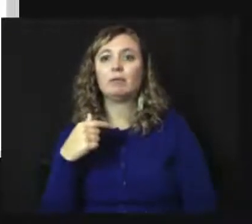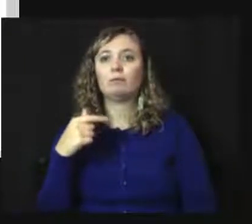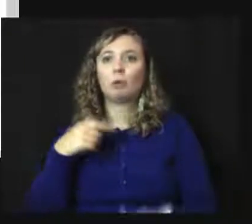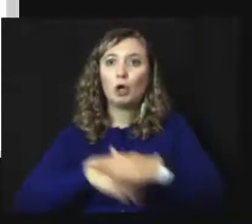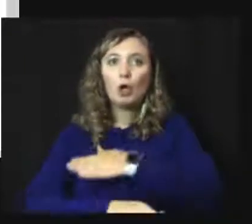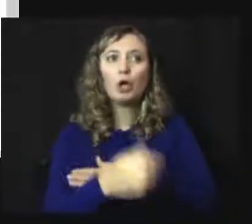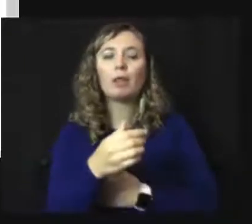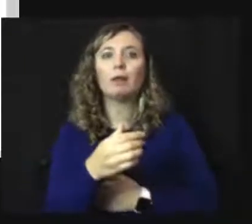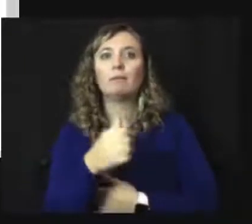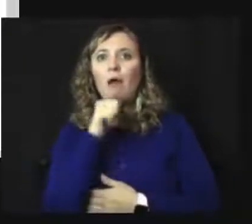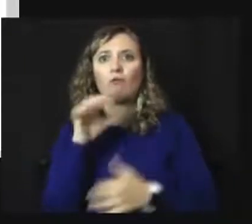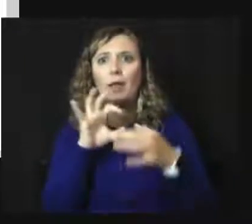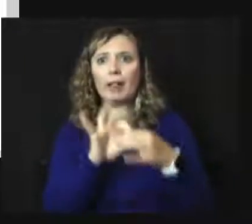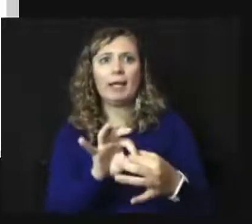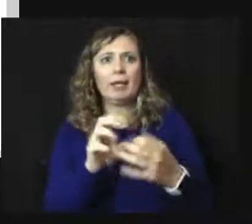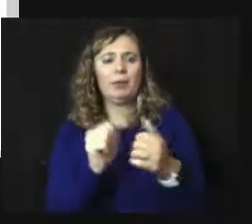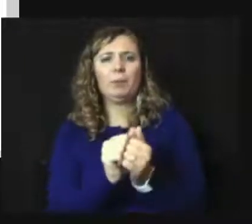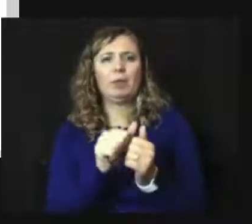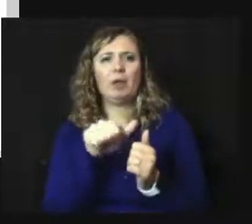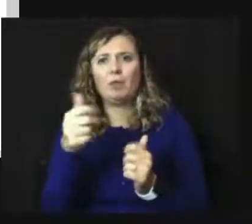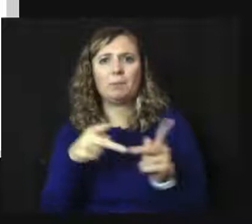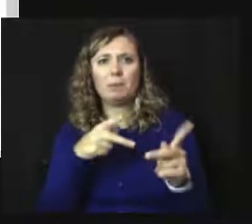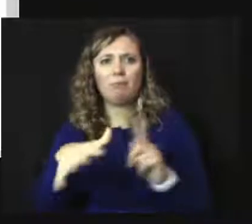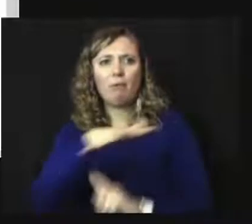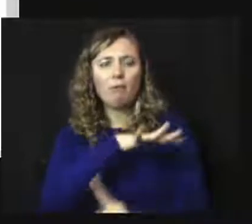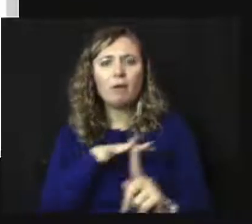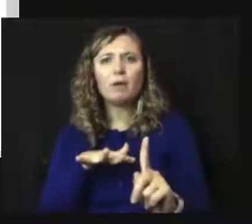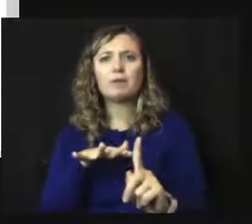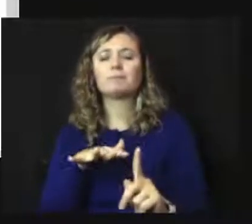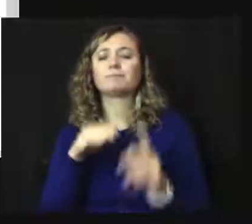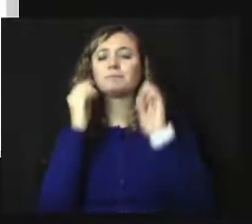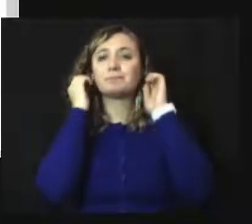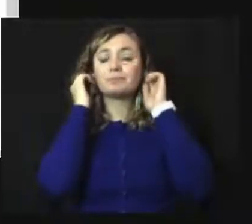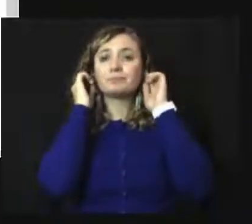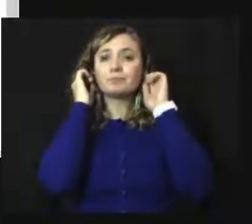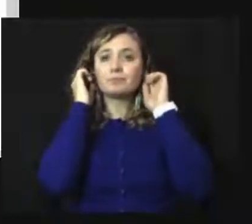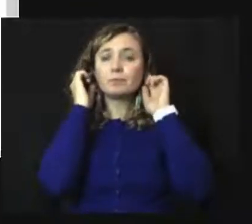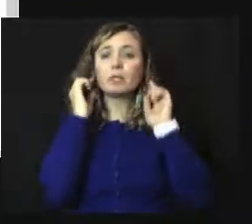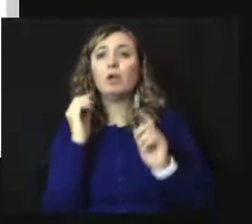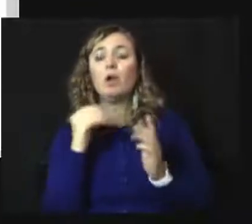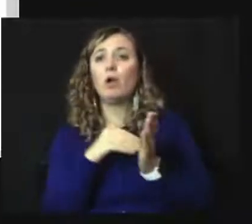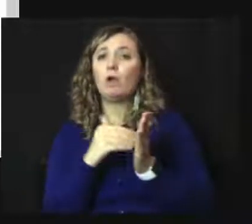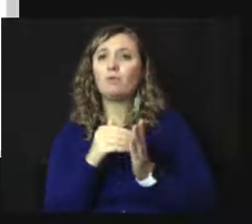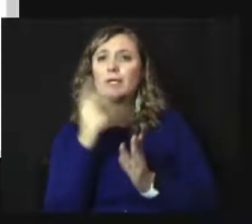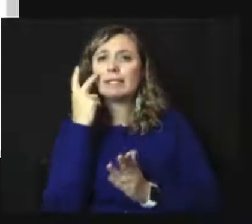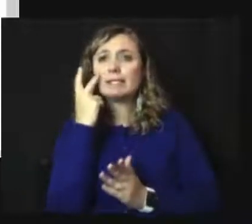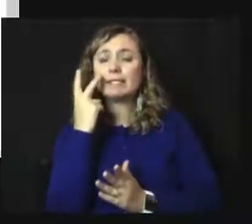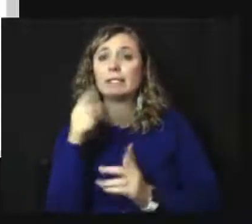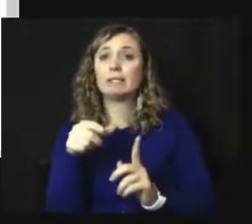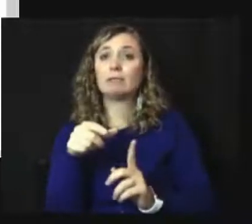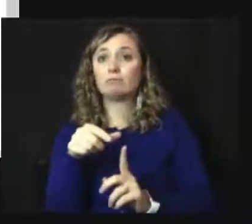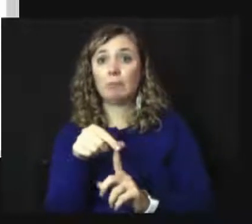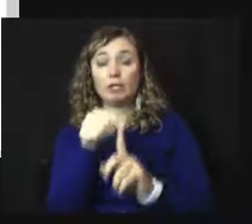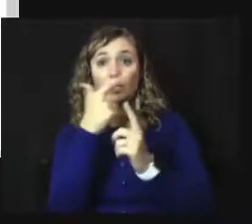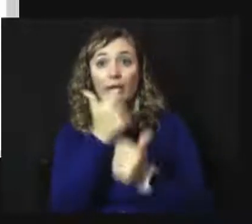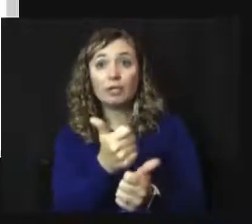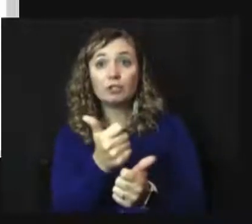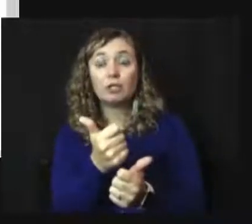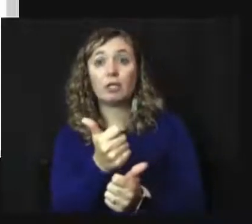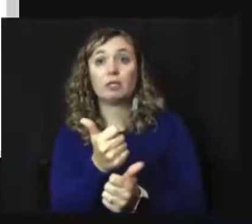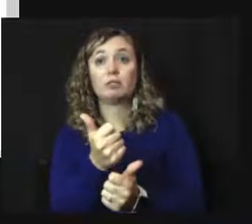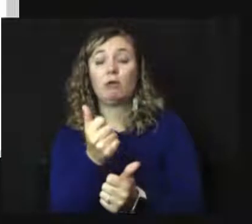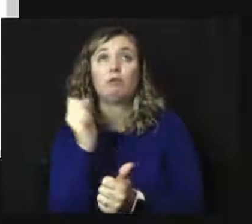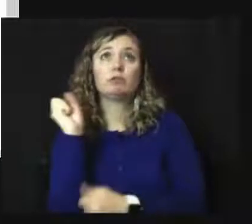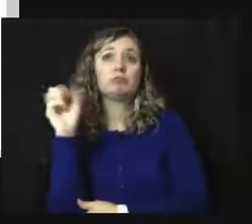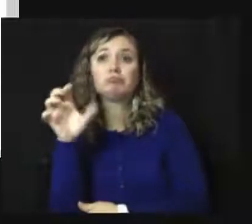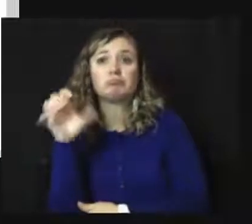to any of the other people around me? We'll often see special interests. So spouting off about some